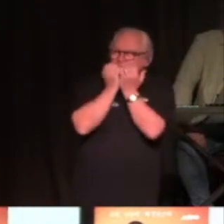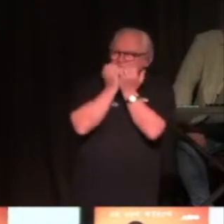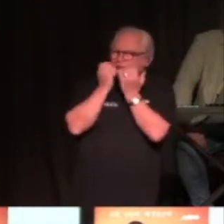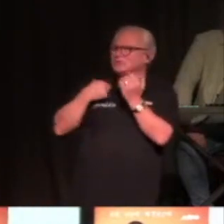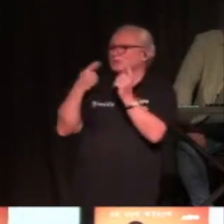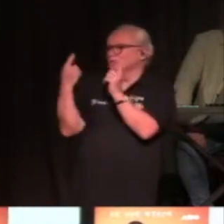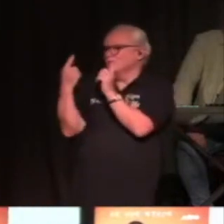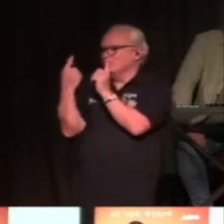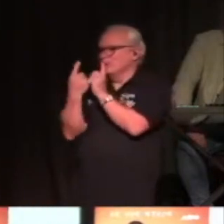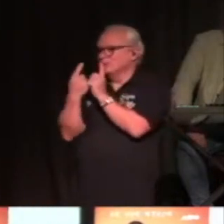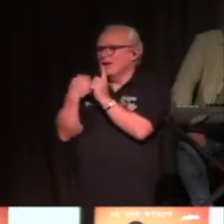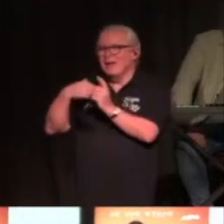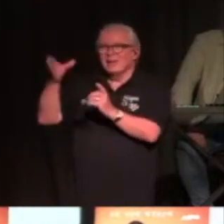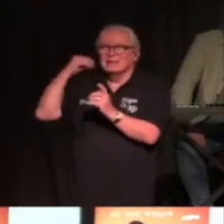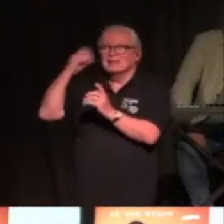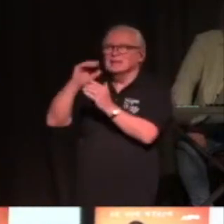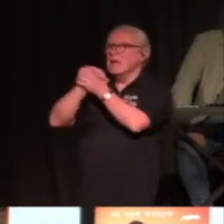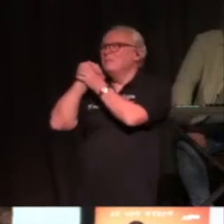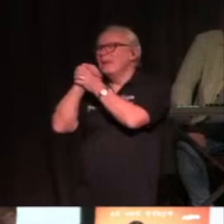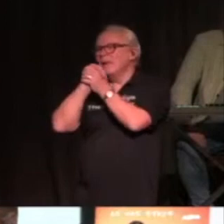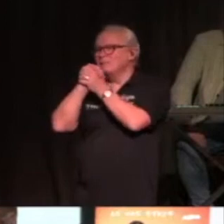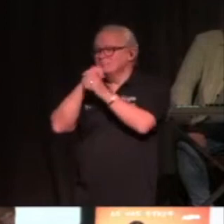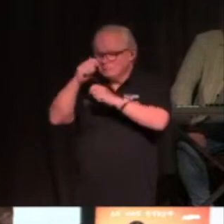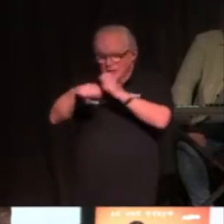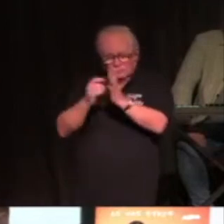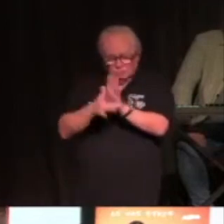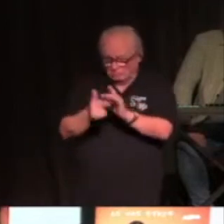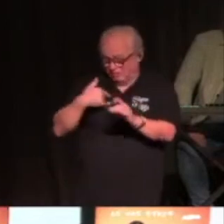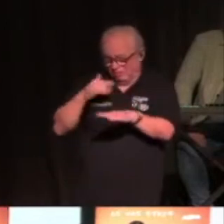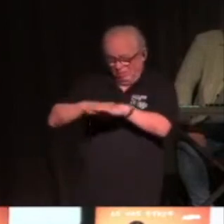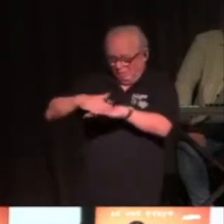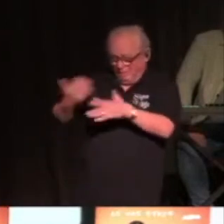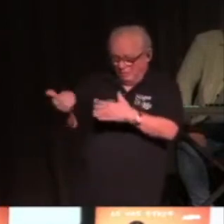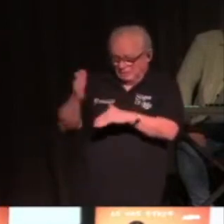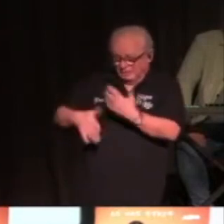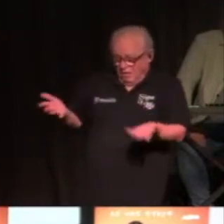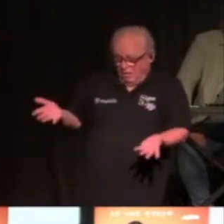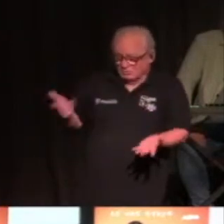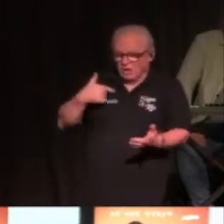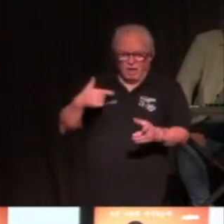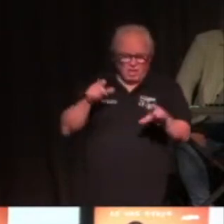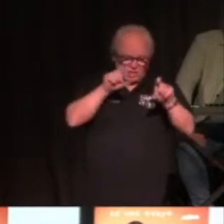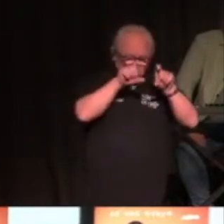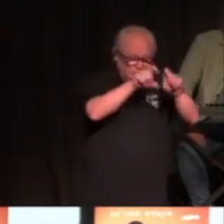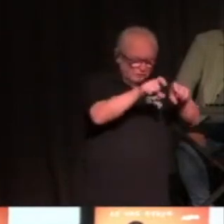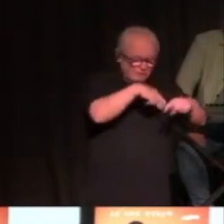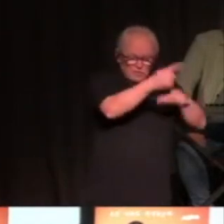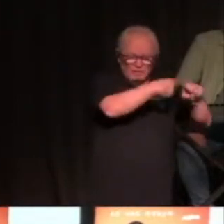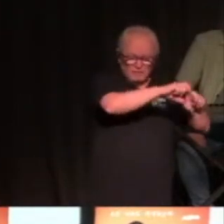After appeal, I sat through them and I never did it. And now I'm shut up and I'm shut up here forever and